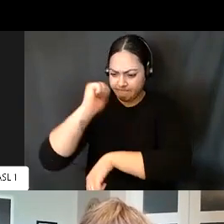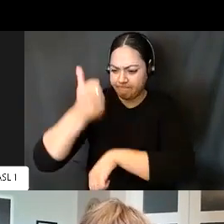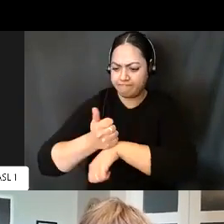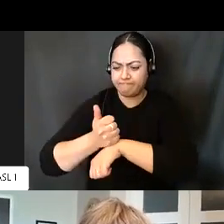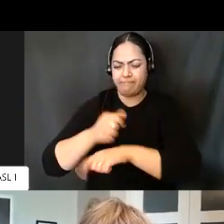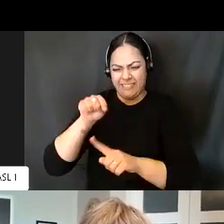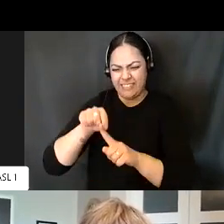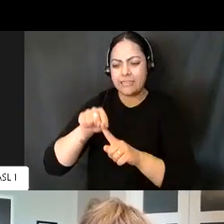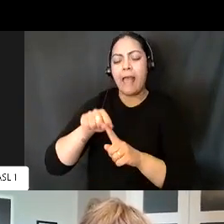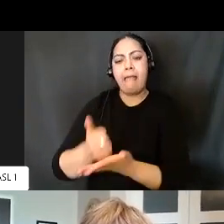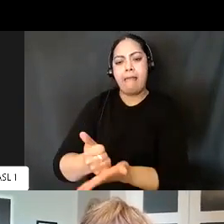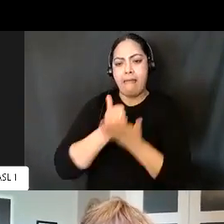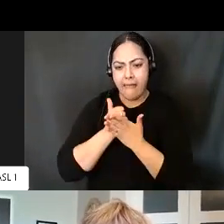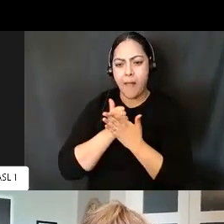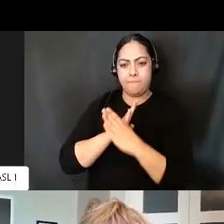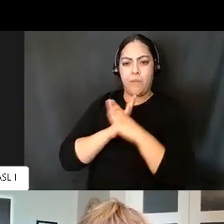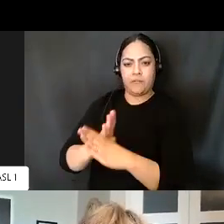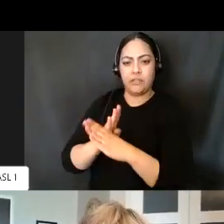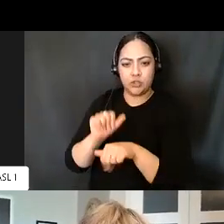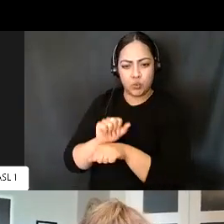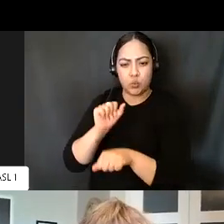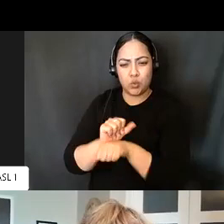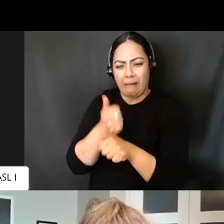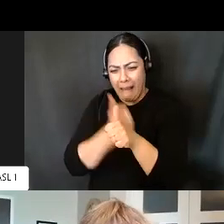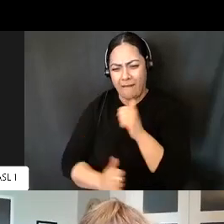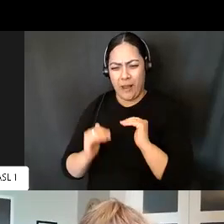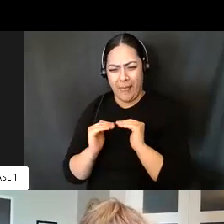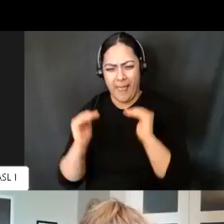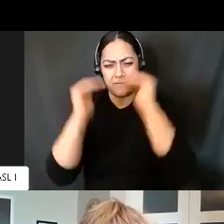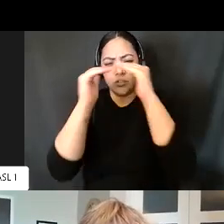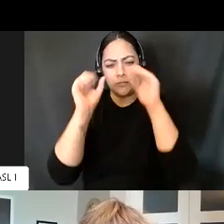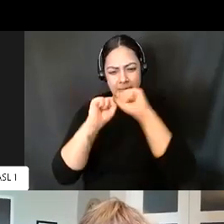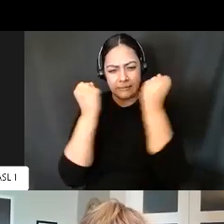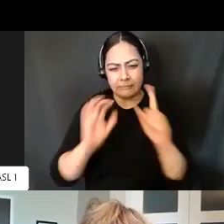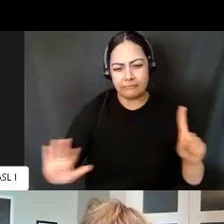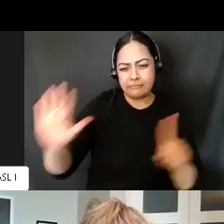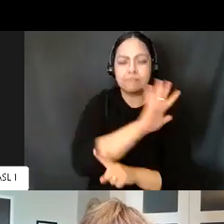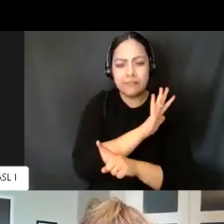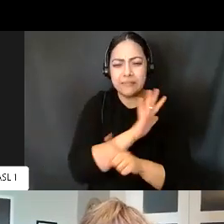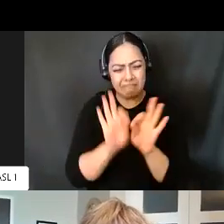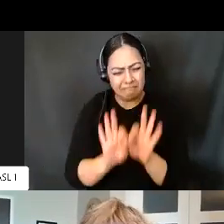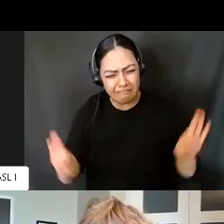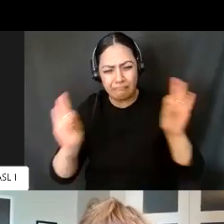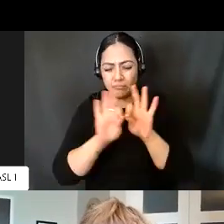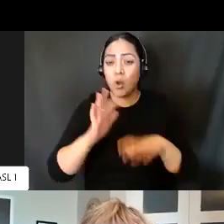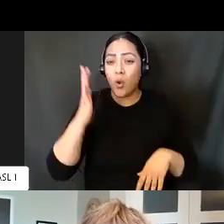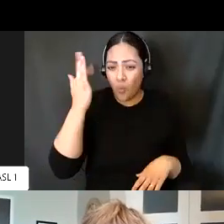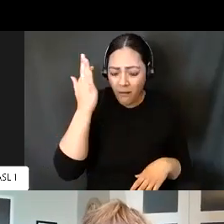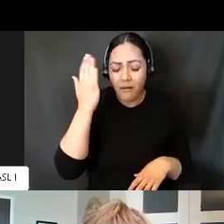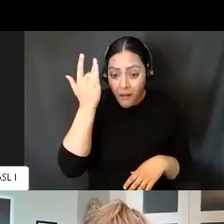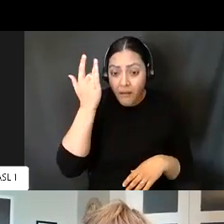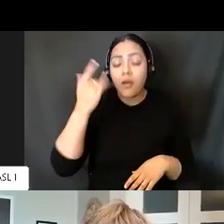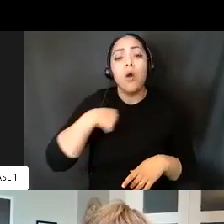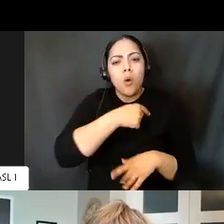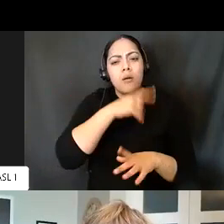at all levels of society, because where we're going, what we want to do is develop a pan-Canadian response